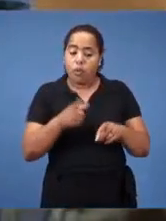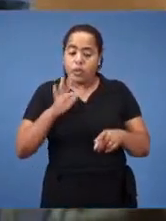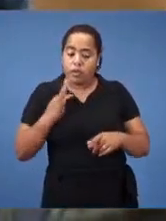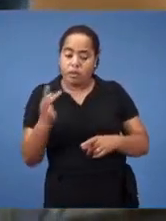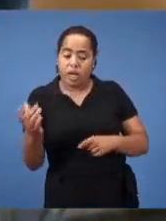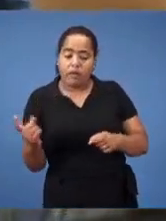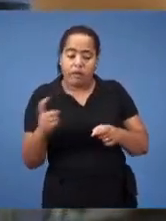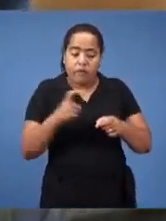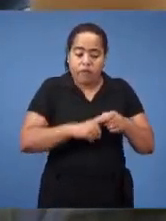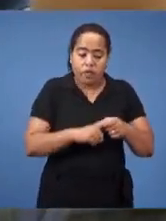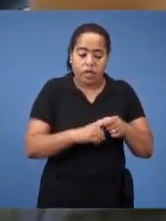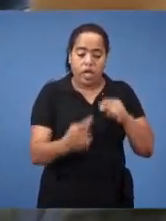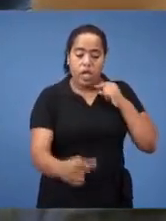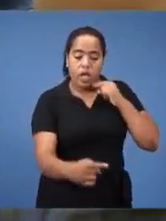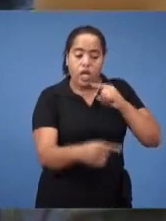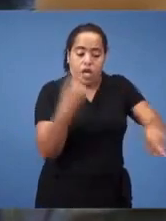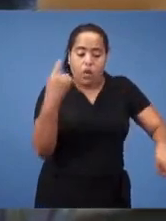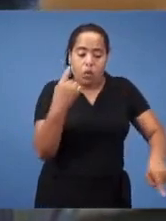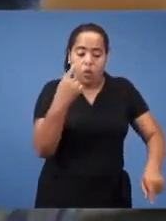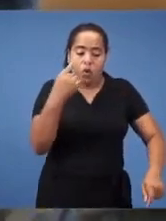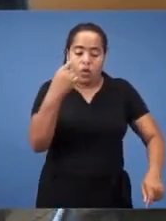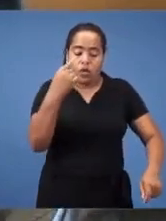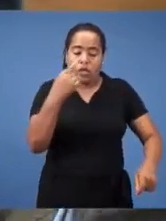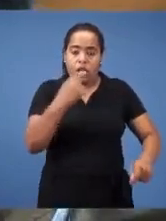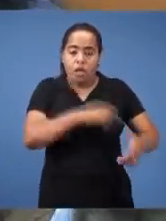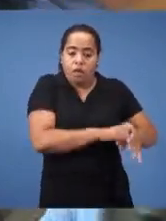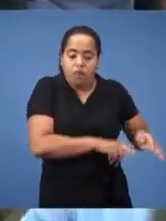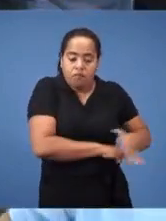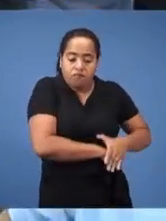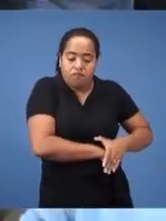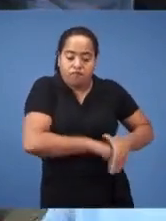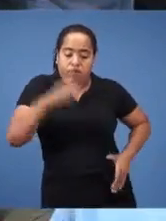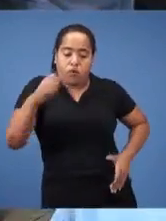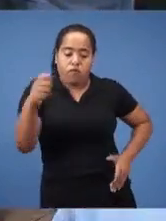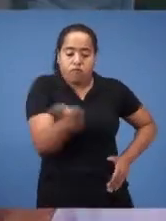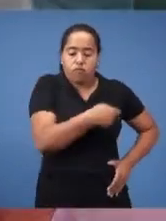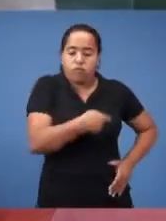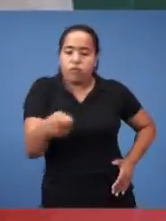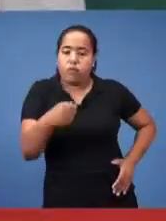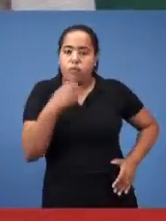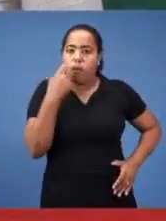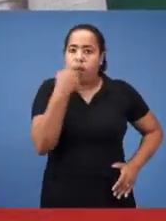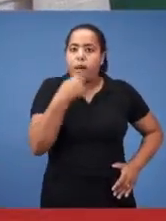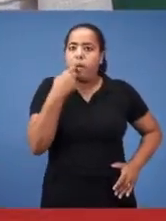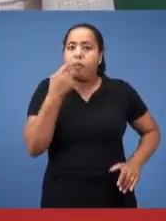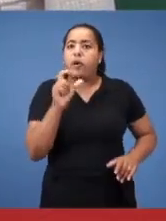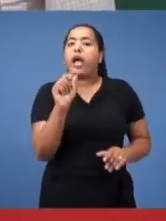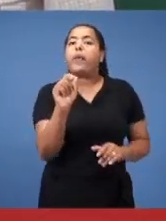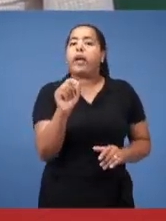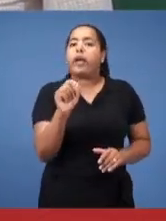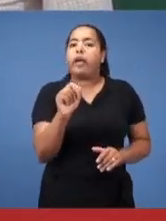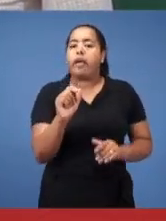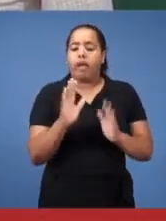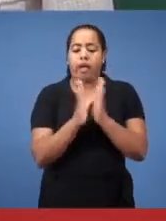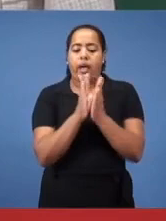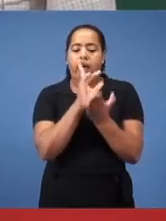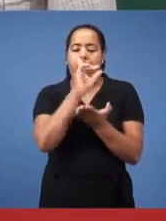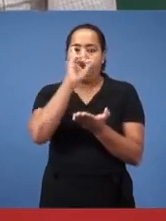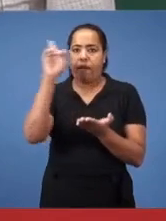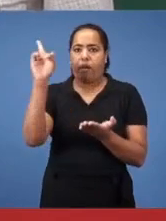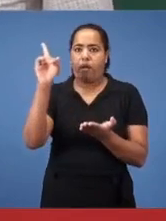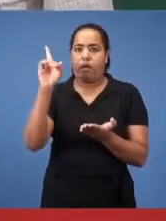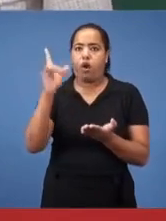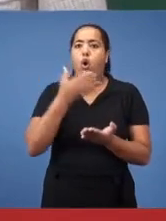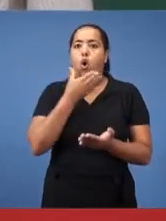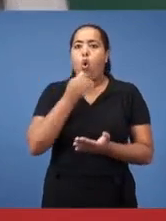and I will fight against them with the sword of my mouth. The word of the might was already prepared there, which was the